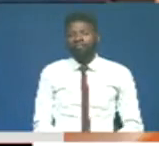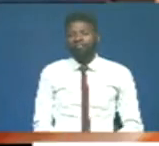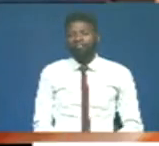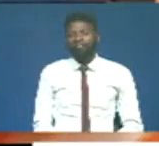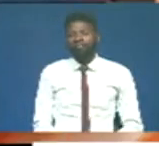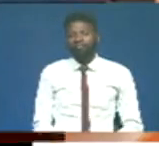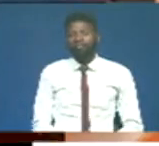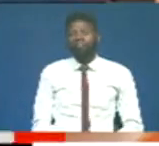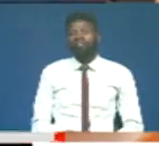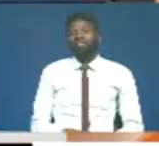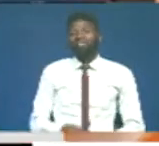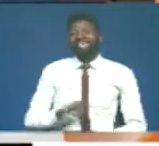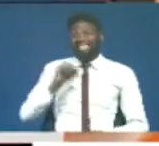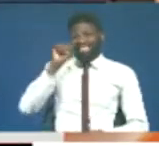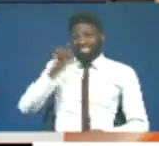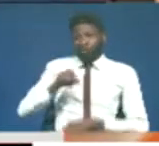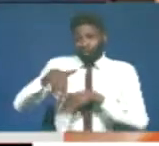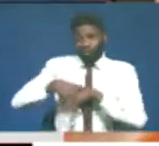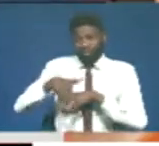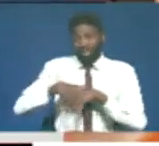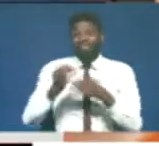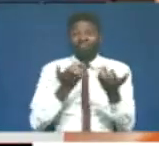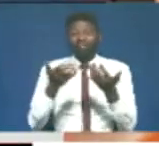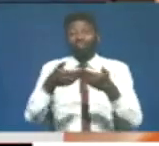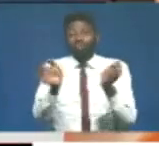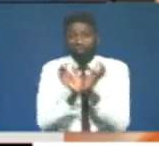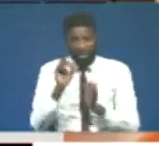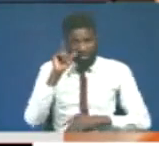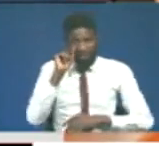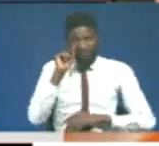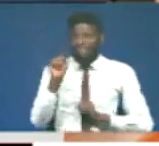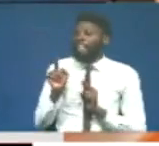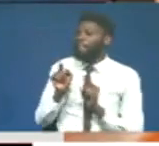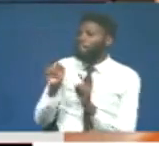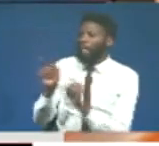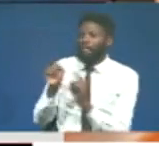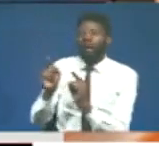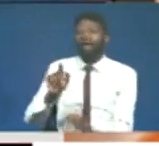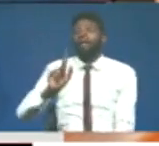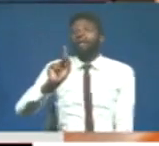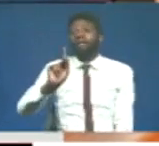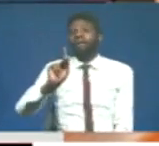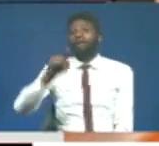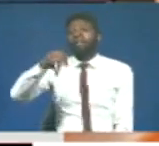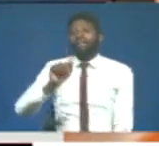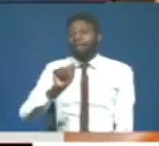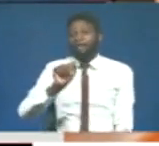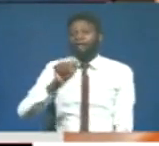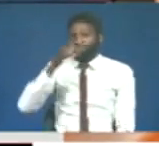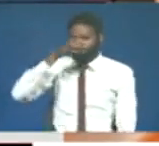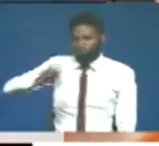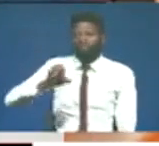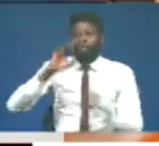The South Sudan Business Community in Mombasa is now accusing the Kenya Ports Authority of disobeying the presidential directive to revert all